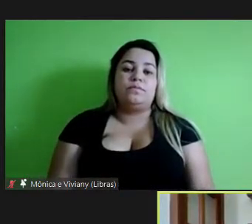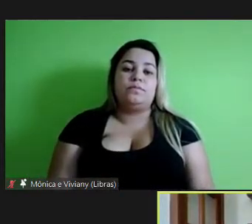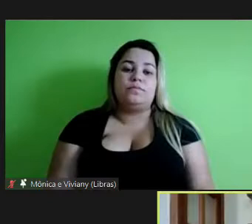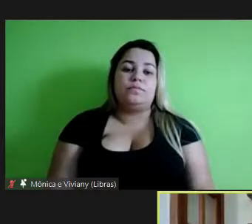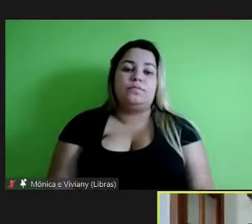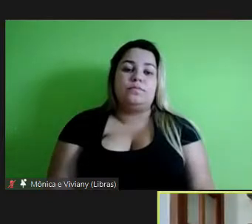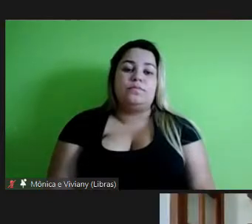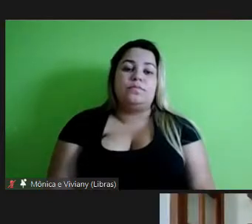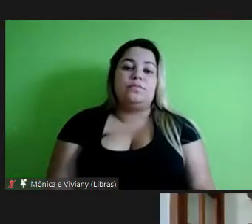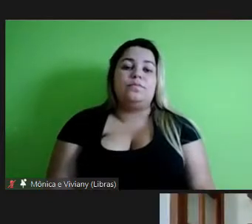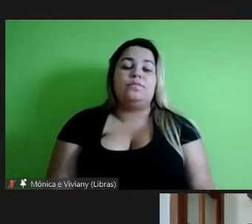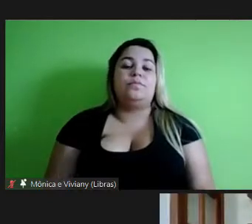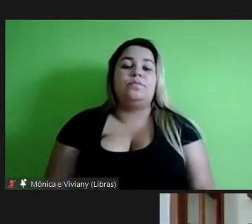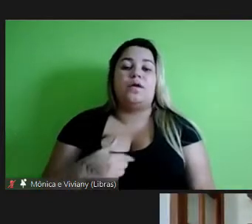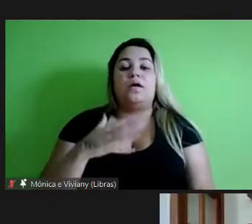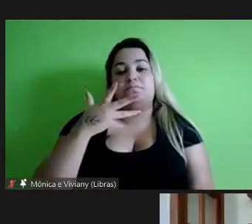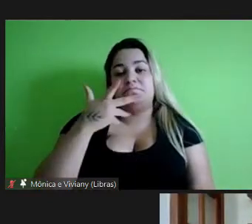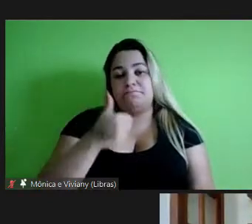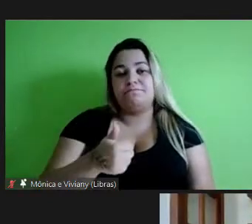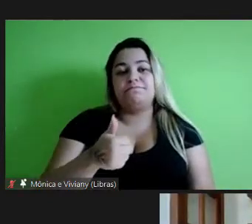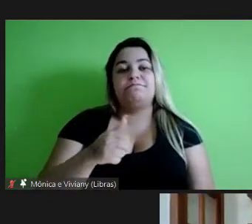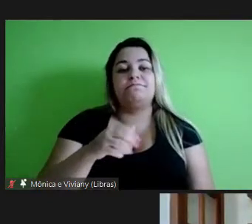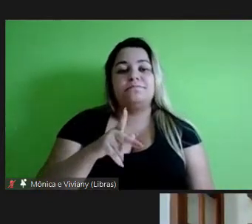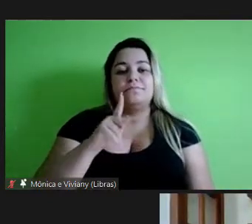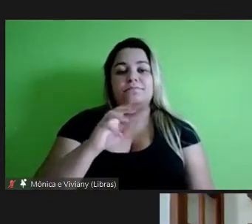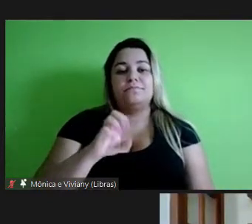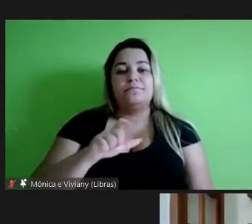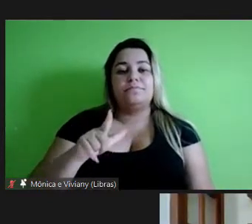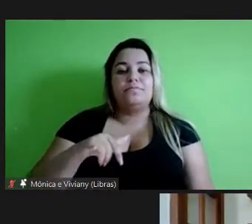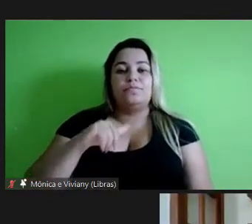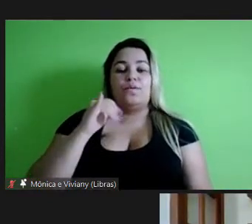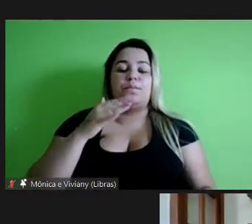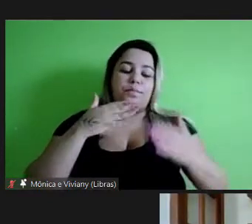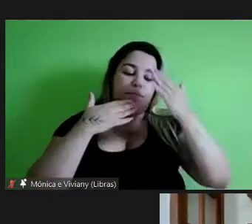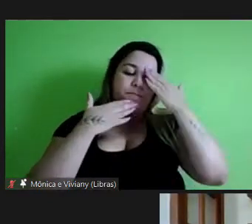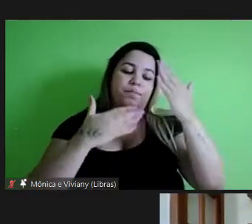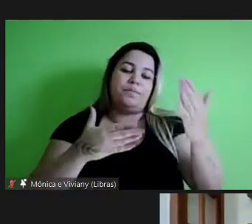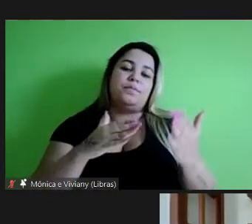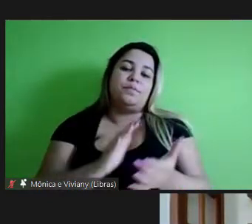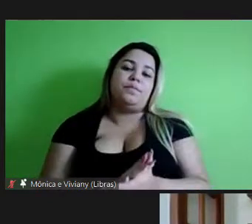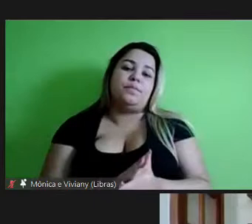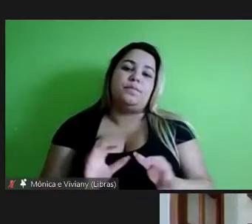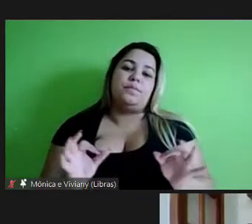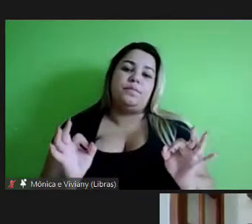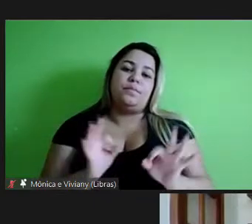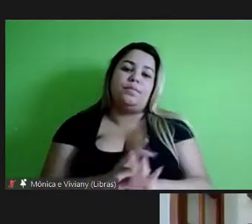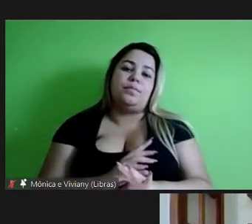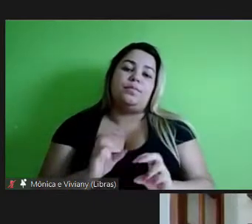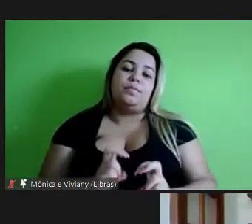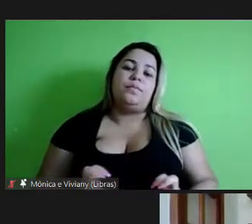I think I answered you all. Excellent. Thank you very much.